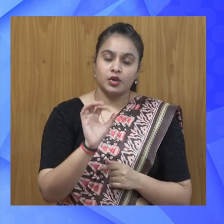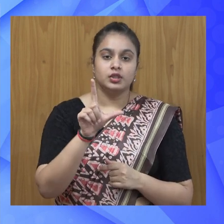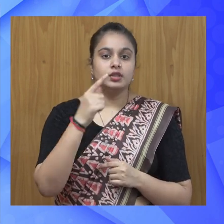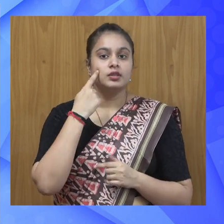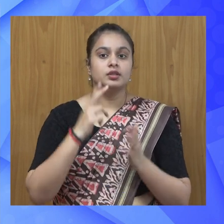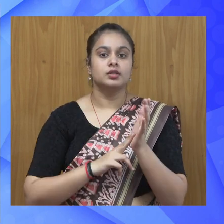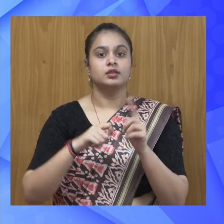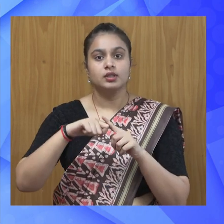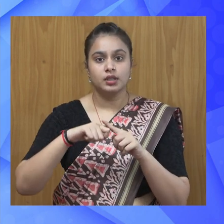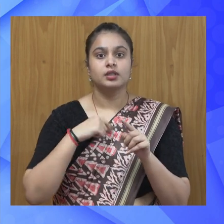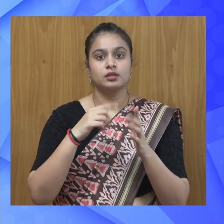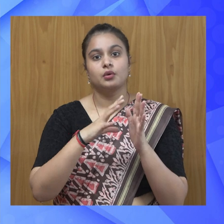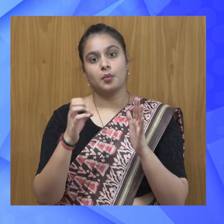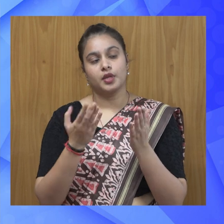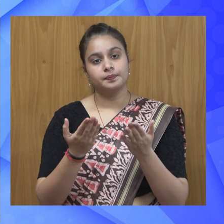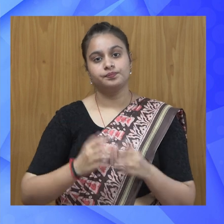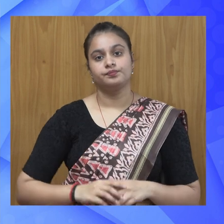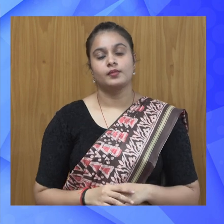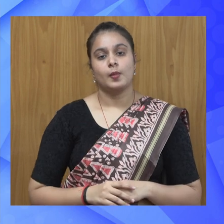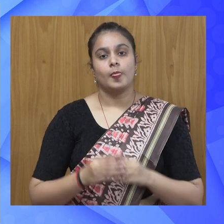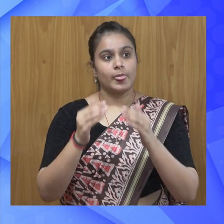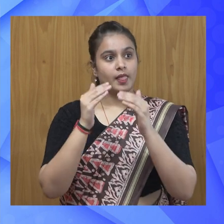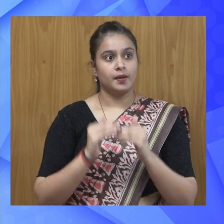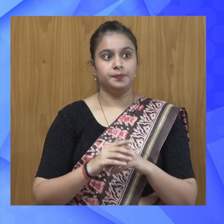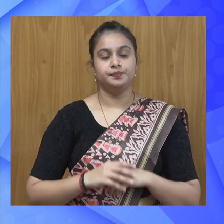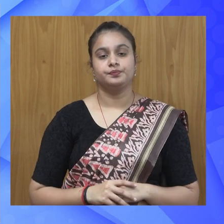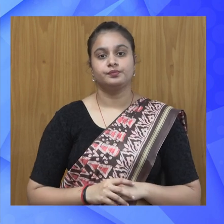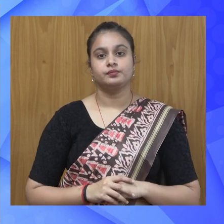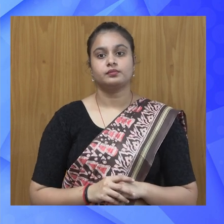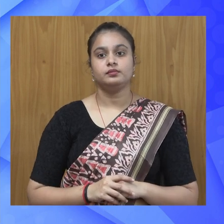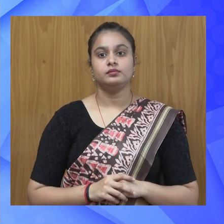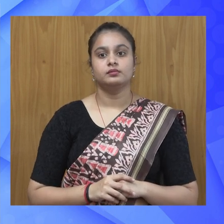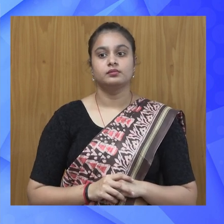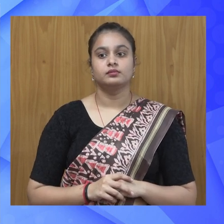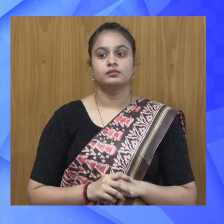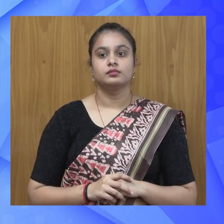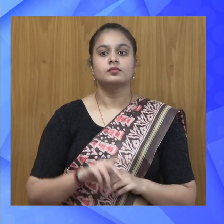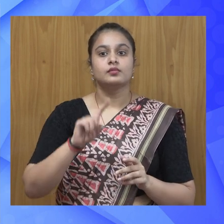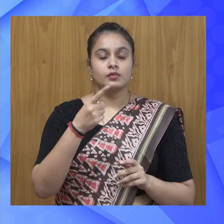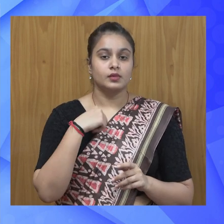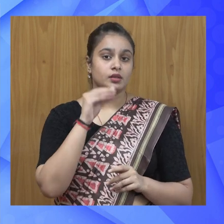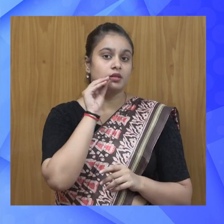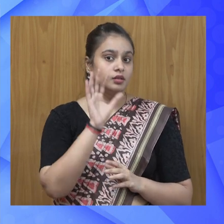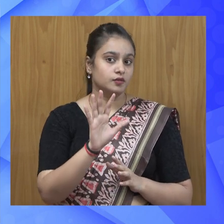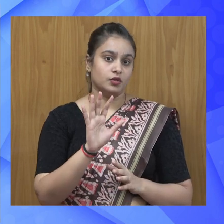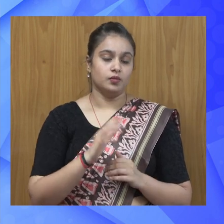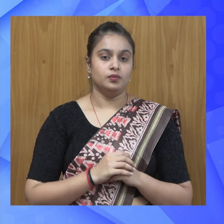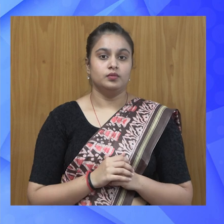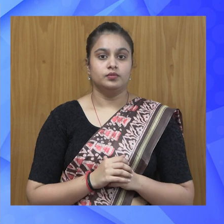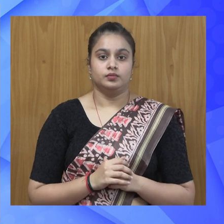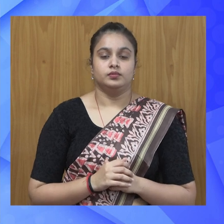can please copy it. Next. So one thing I would like to tell you, there is a